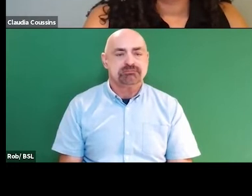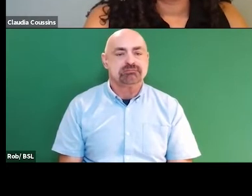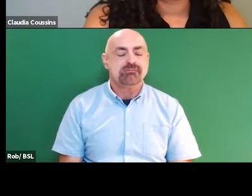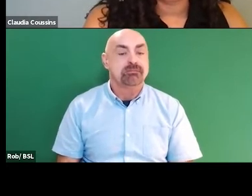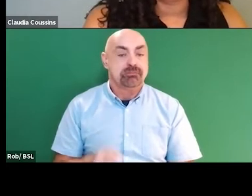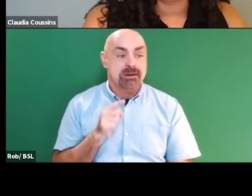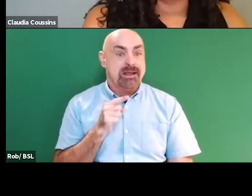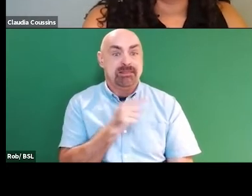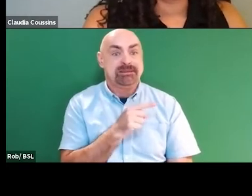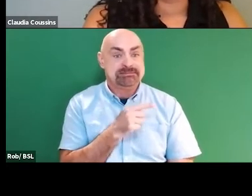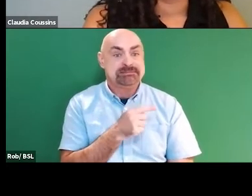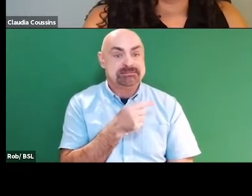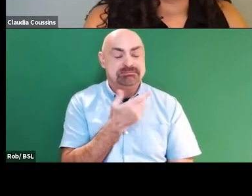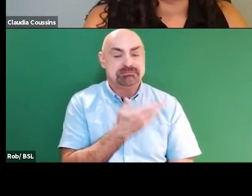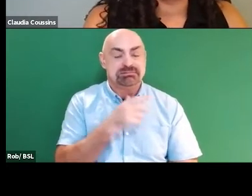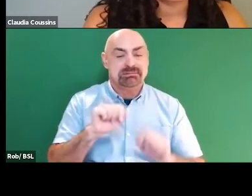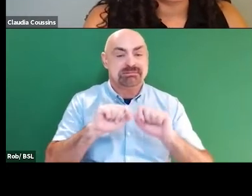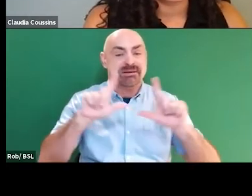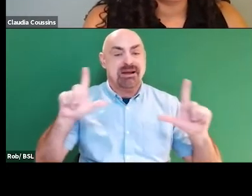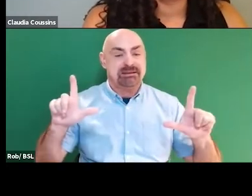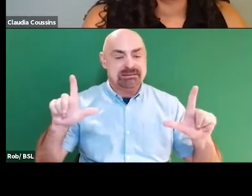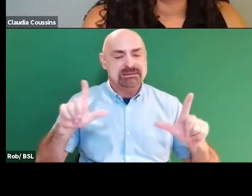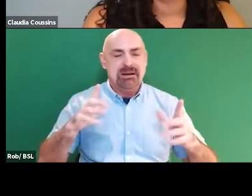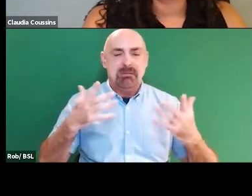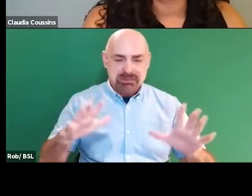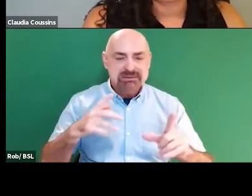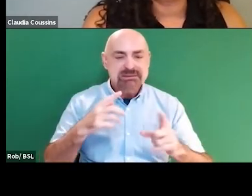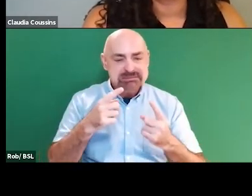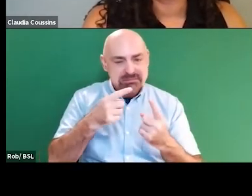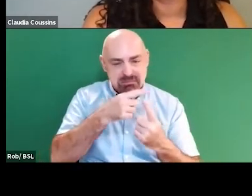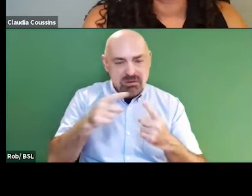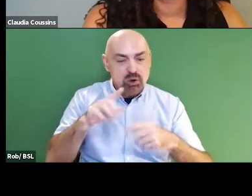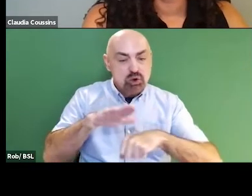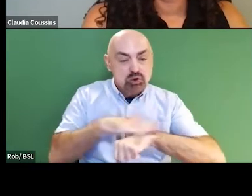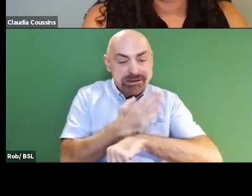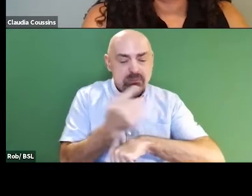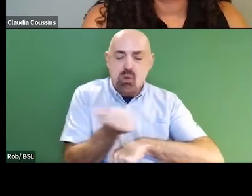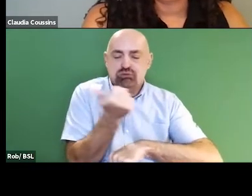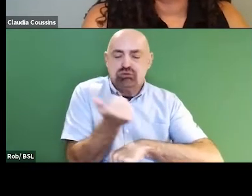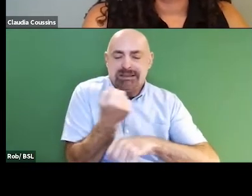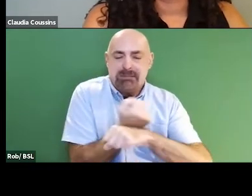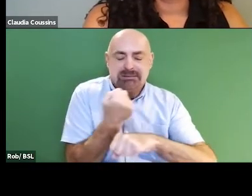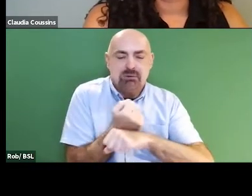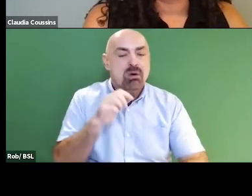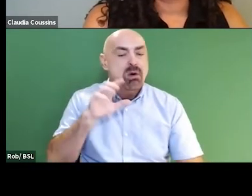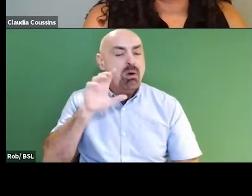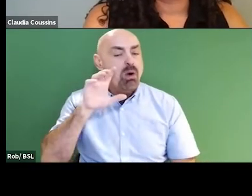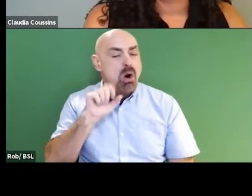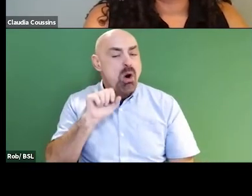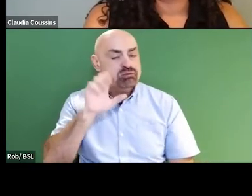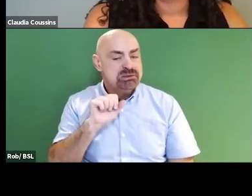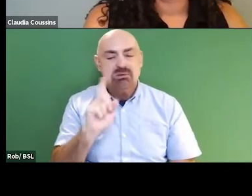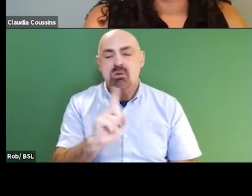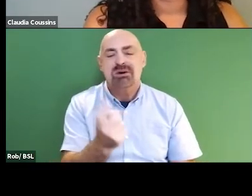This slide gives you an overview of the modules that we have already created. These are in green. The orange modules are what's coming